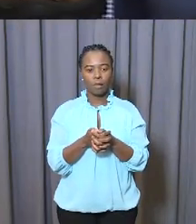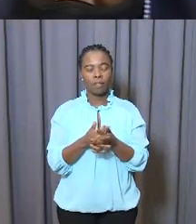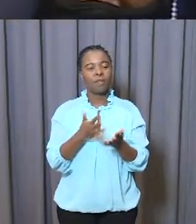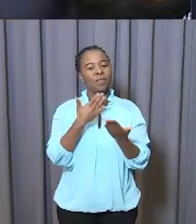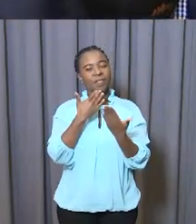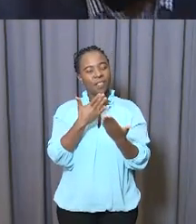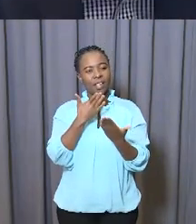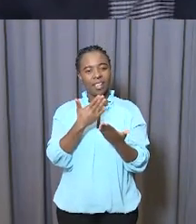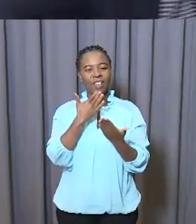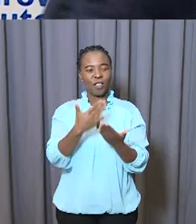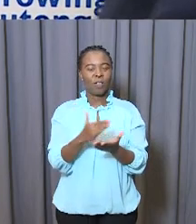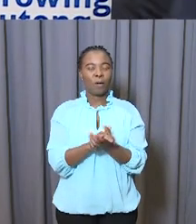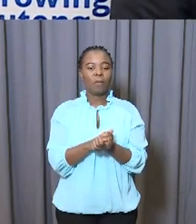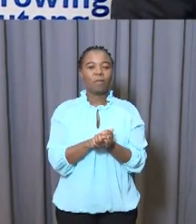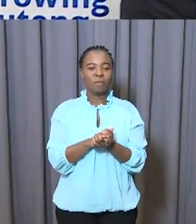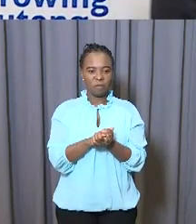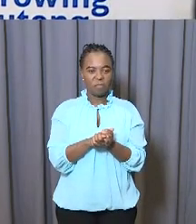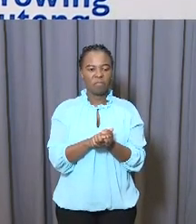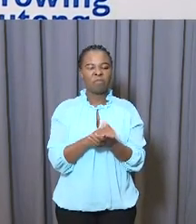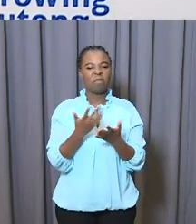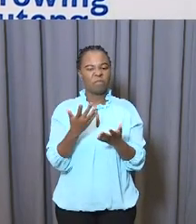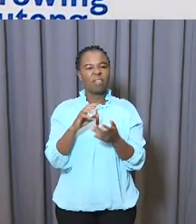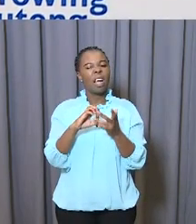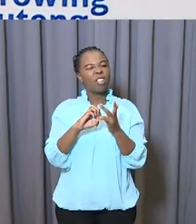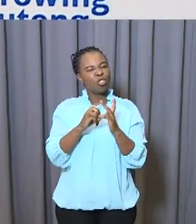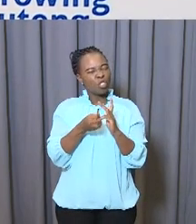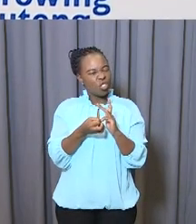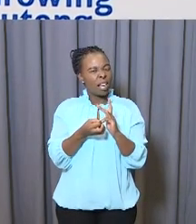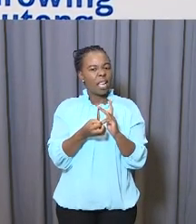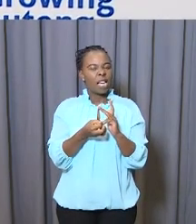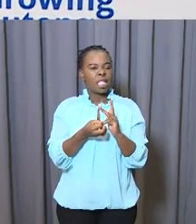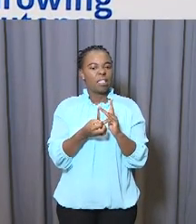Thank you. I will attempt to talk about